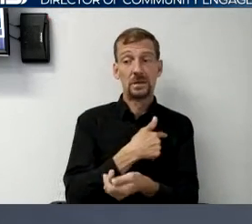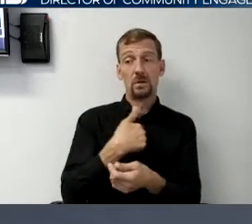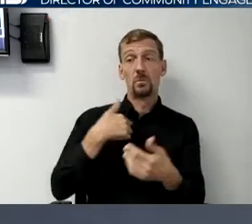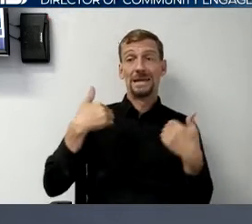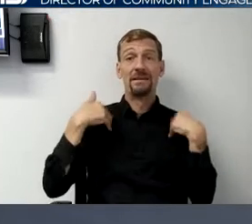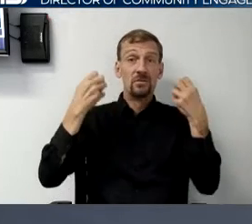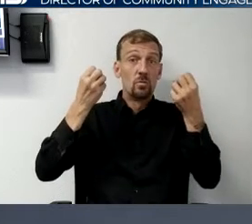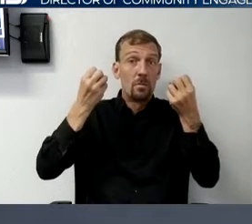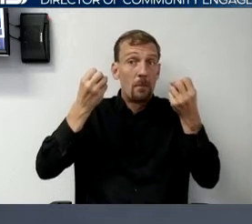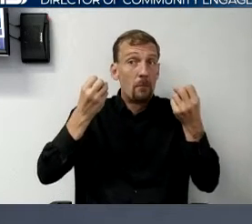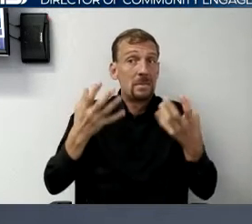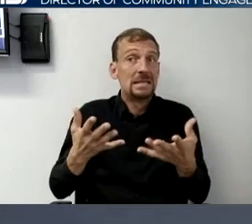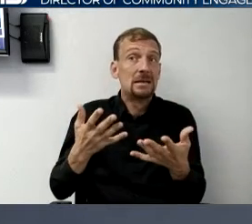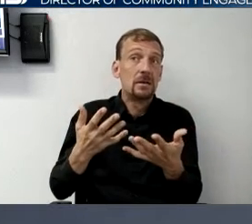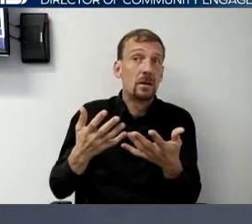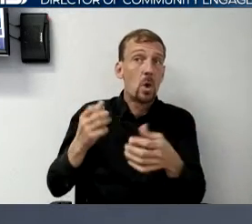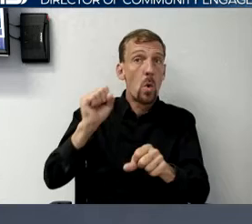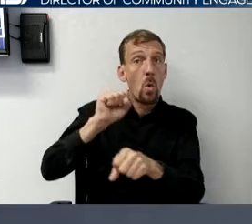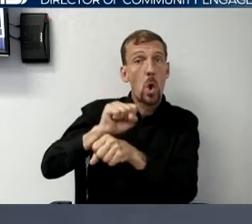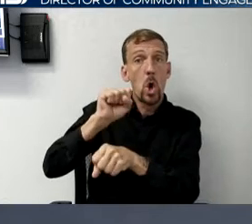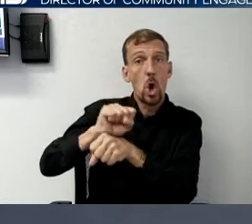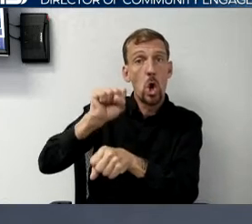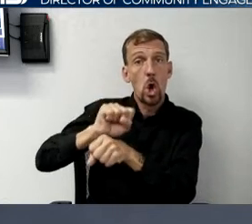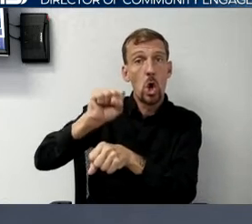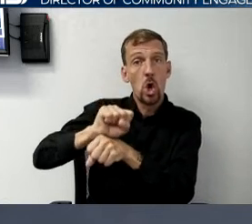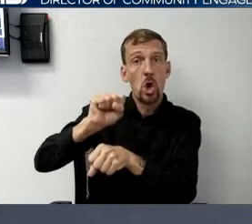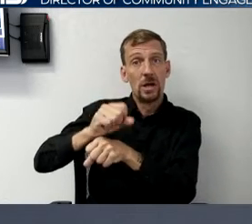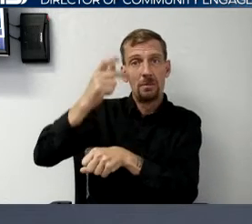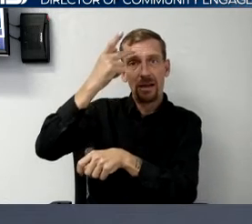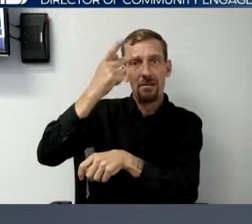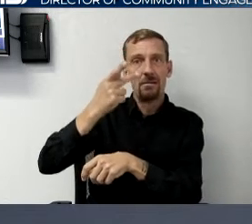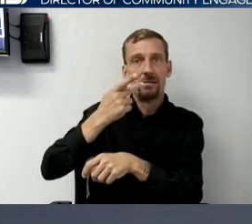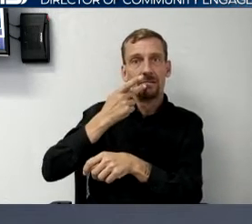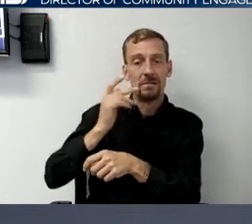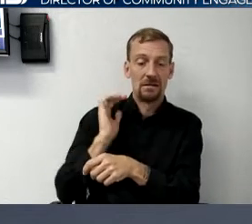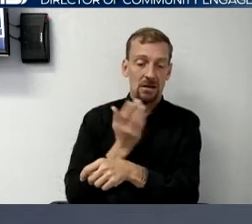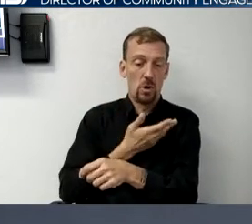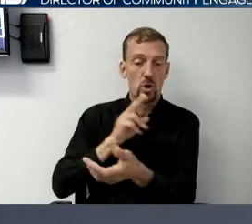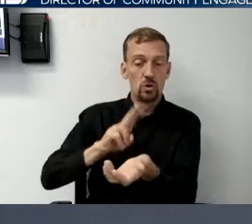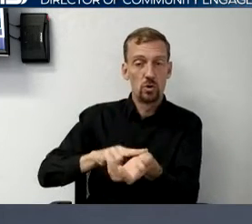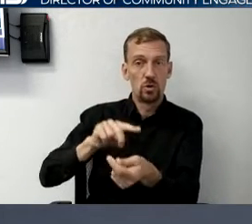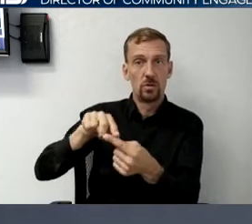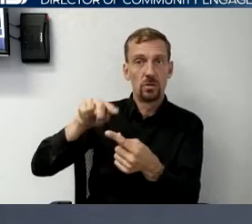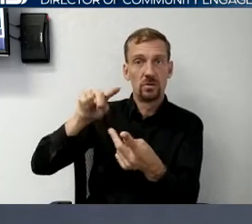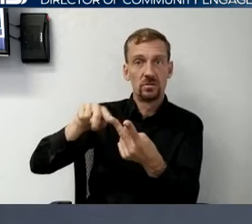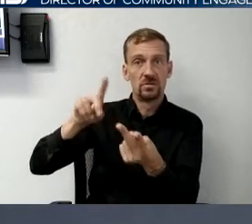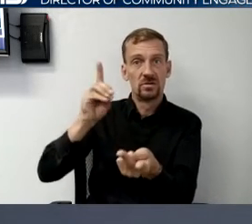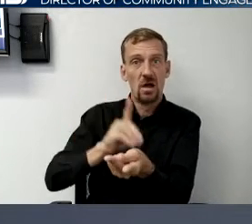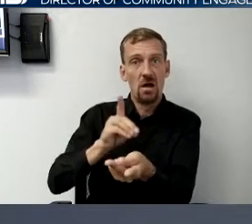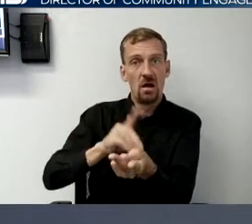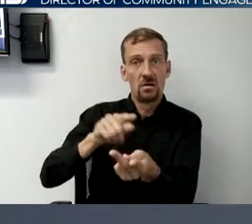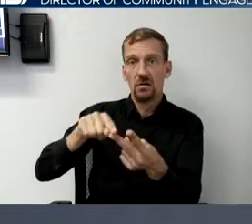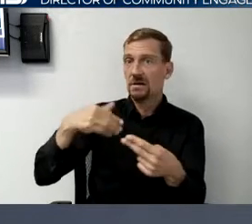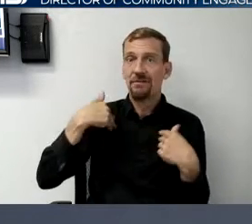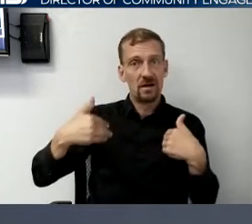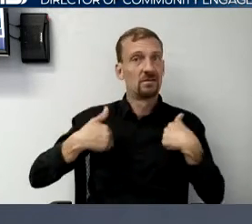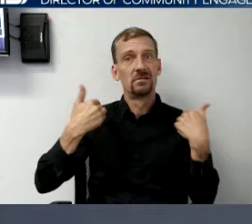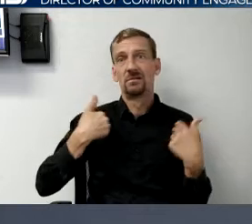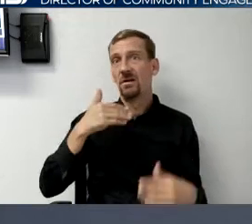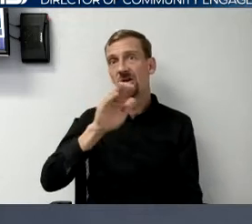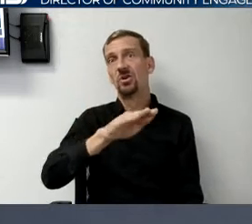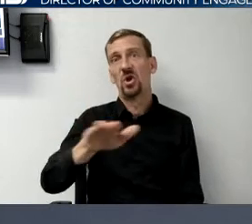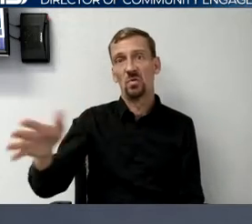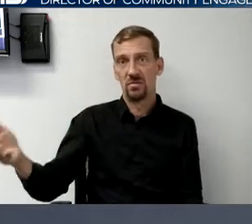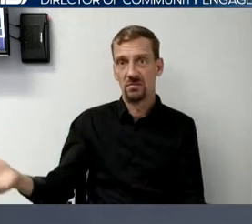so many working parents. So many of our nurses and our doctors, have young children, and they